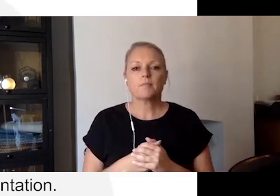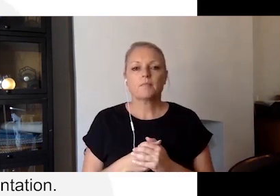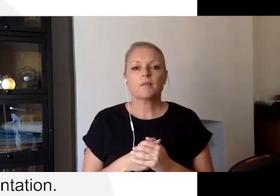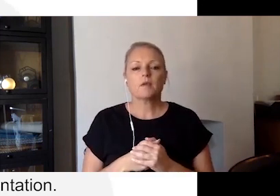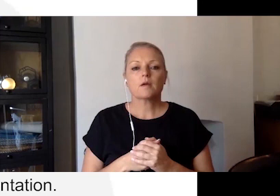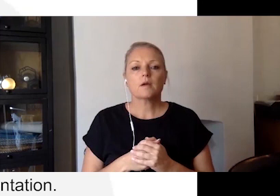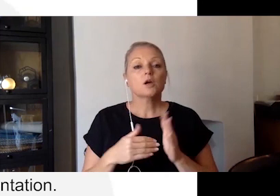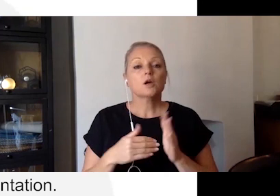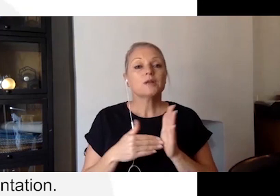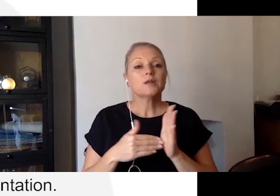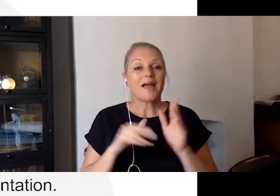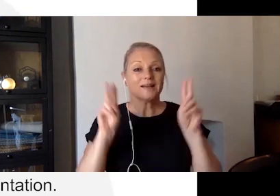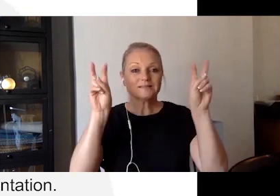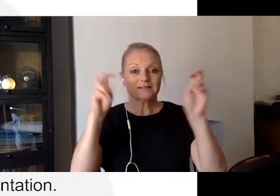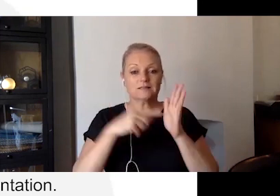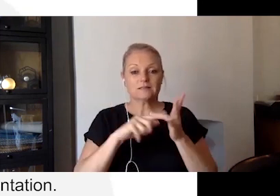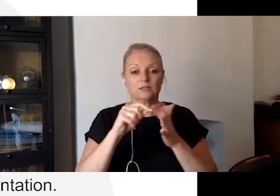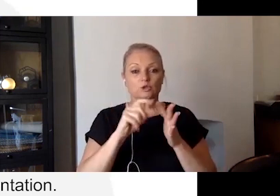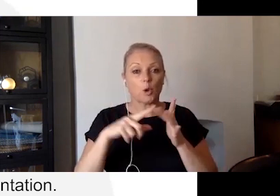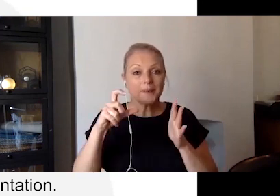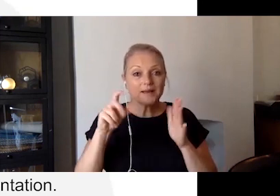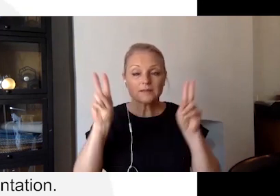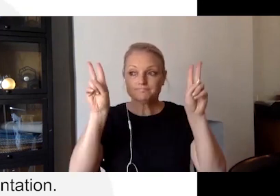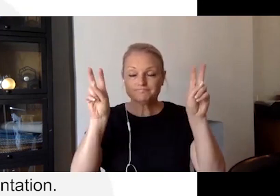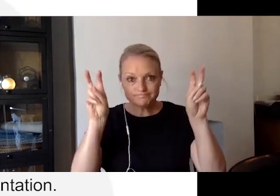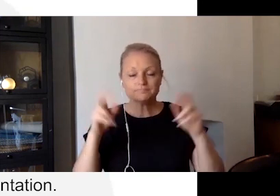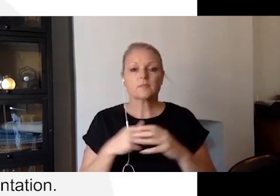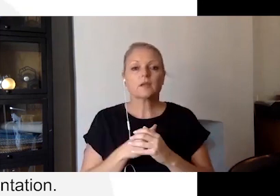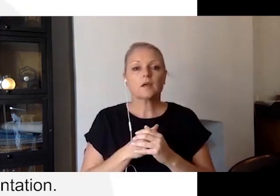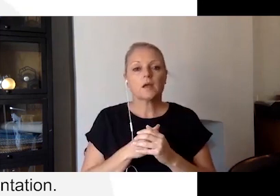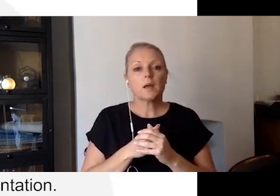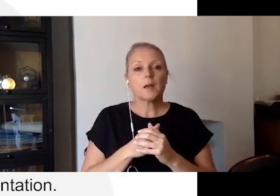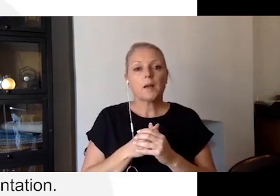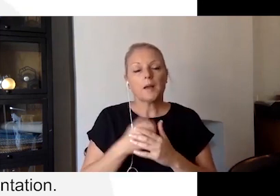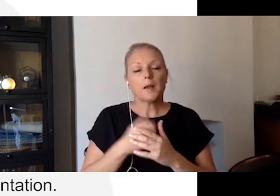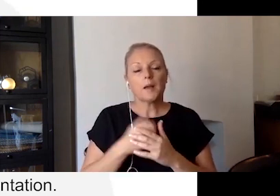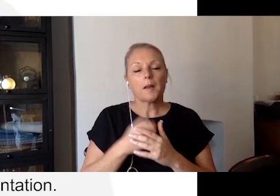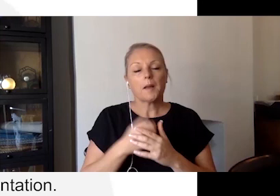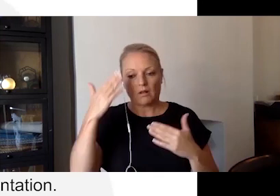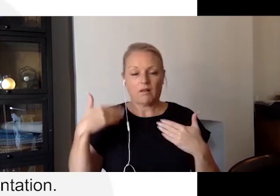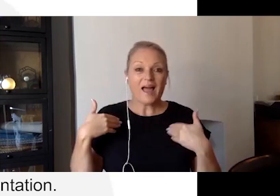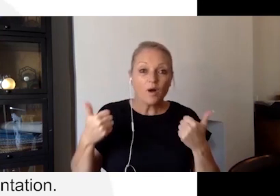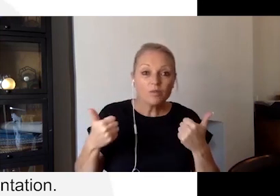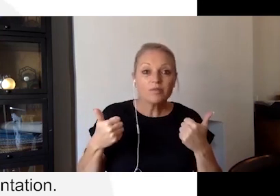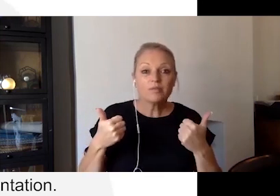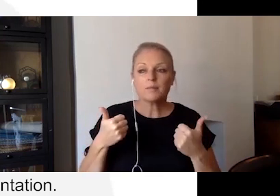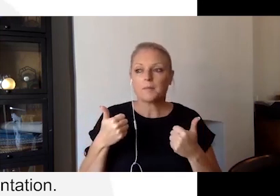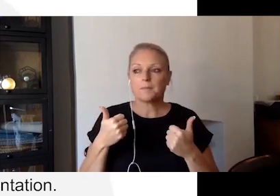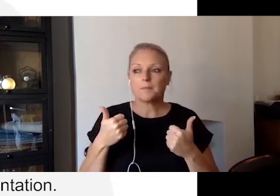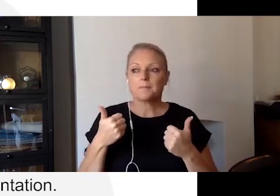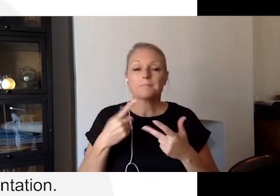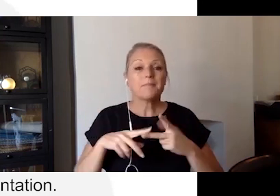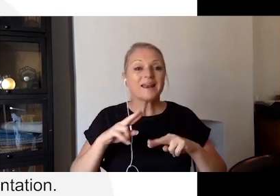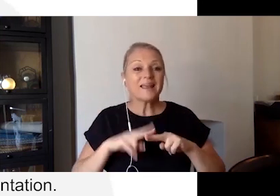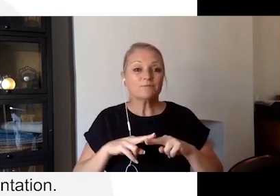any urgent inquiries, please contact us separately and we can make sure that we put you in touch with the